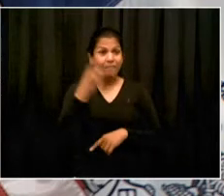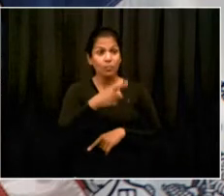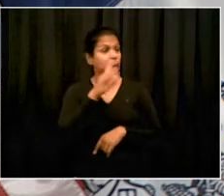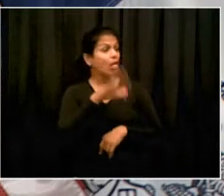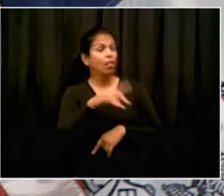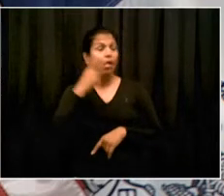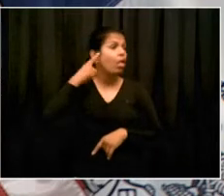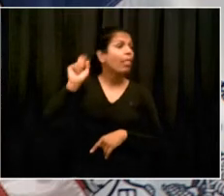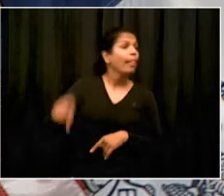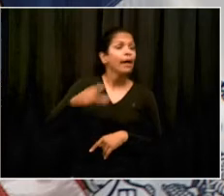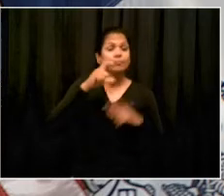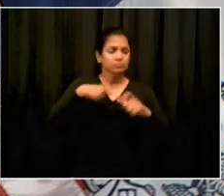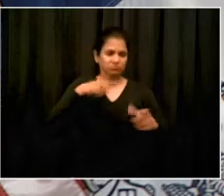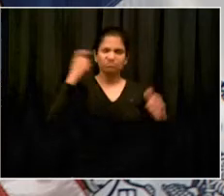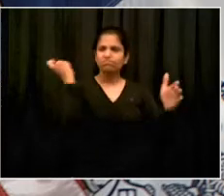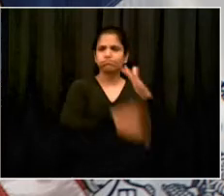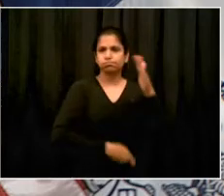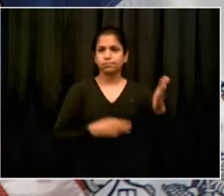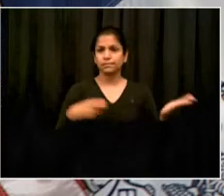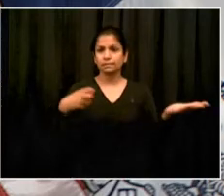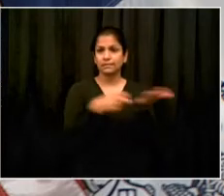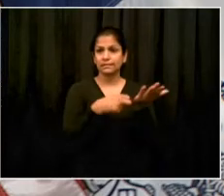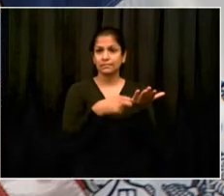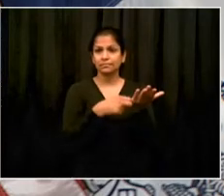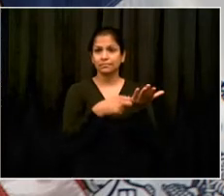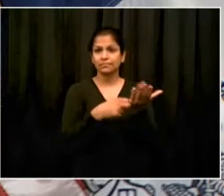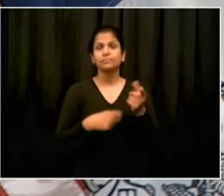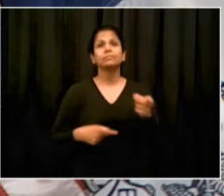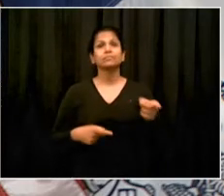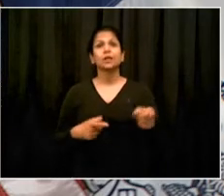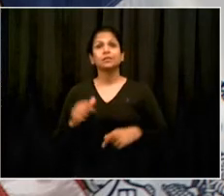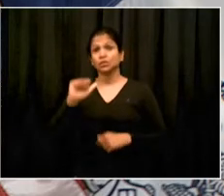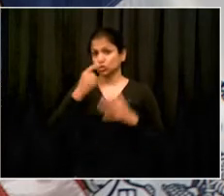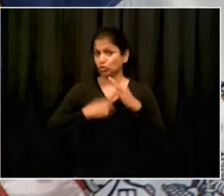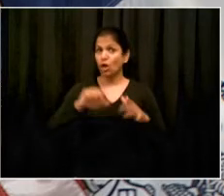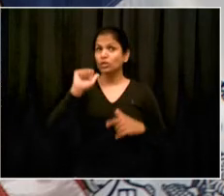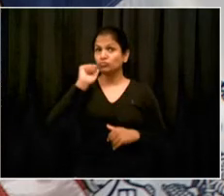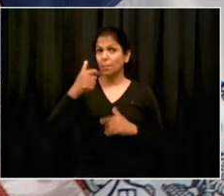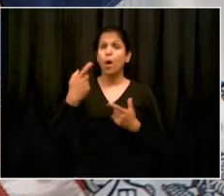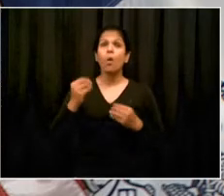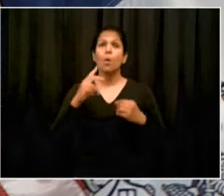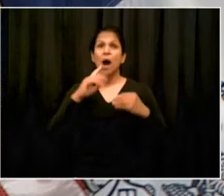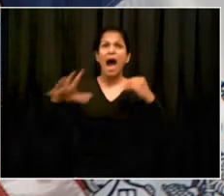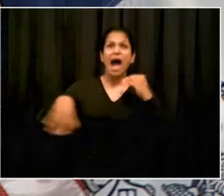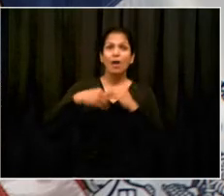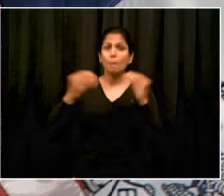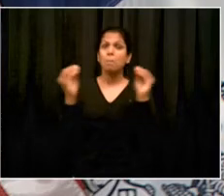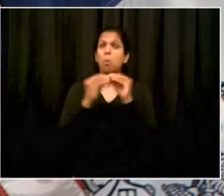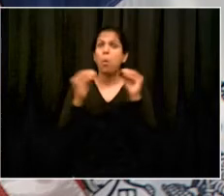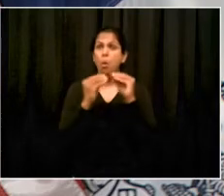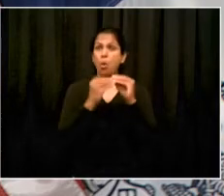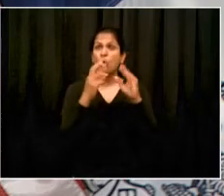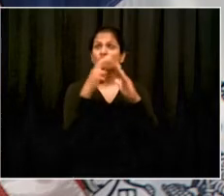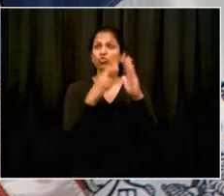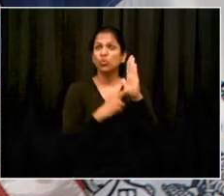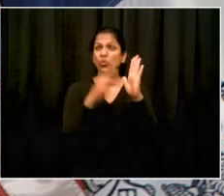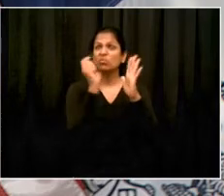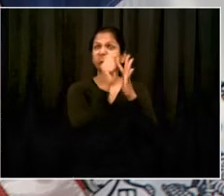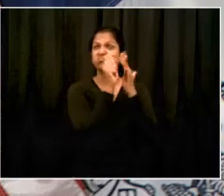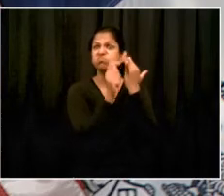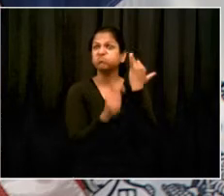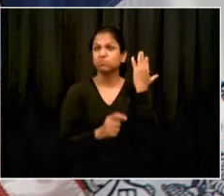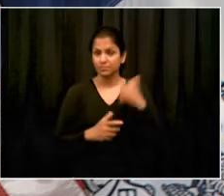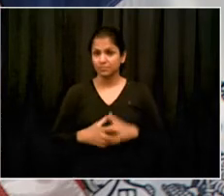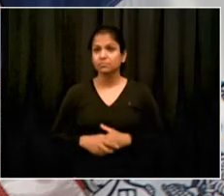additional steps, additional restrictions, but we're going to make that decision in the course of today. But in terms of the agencies,